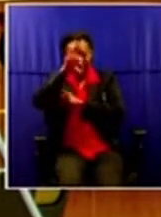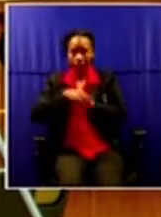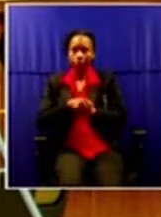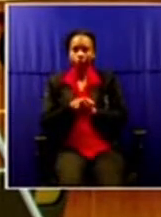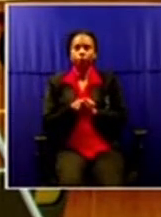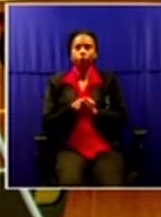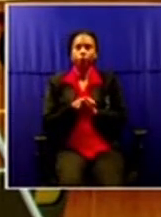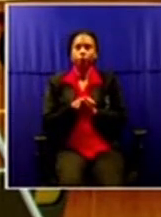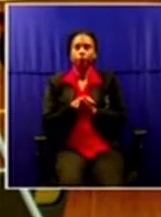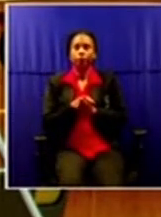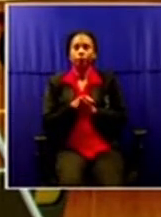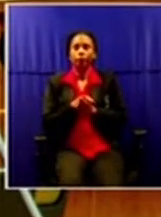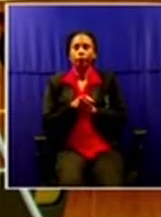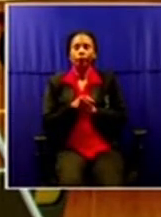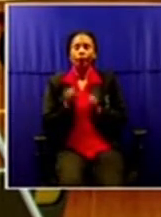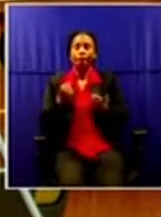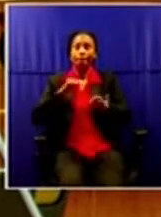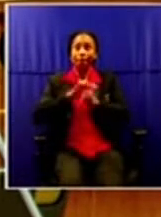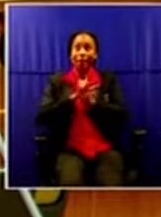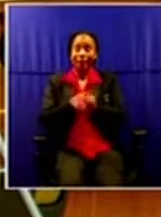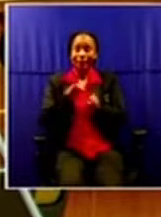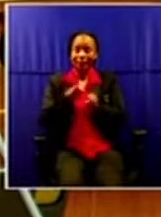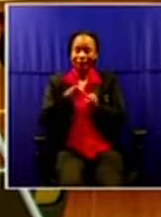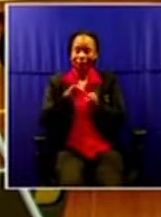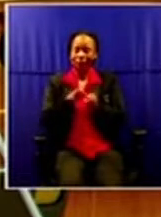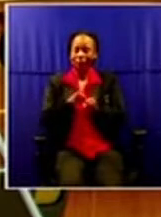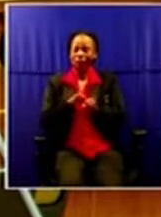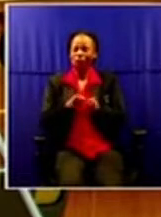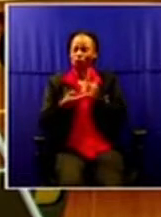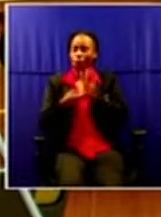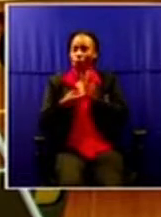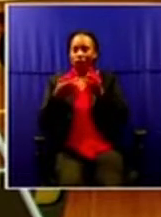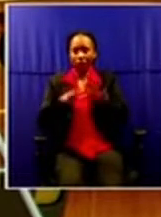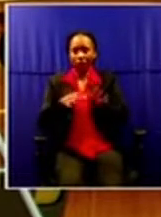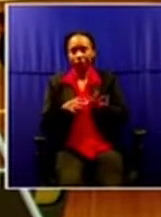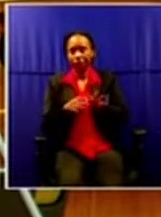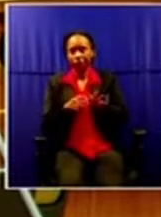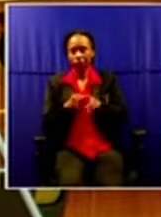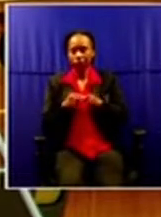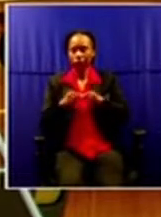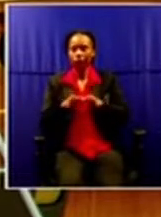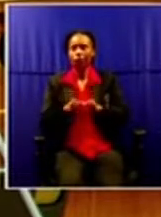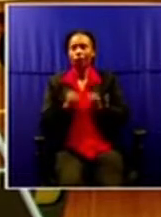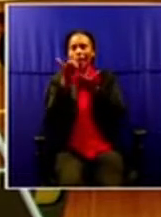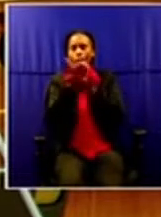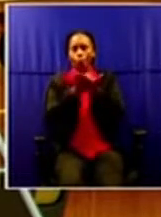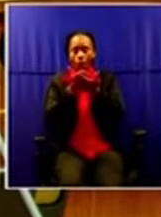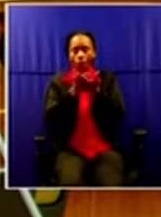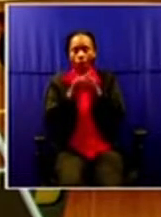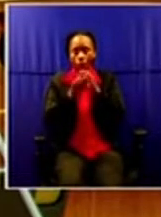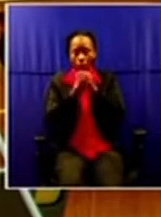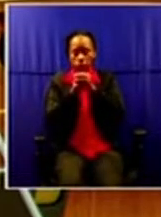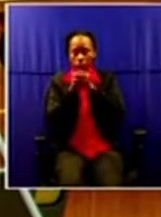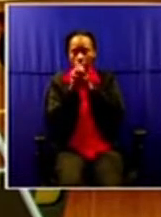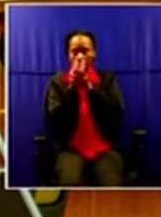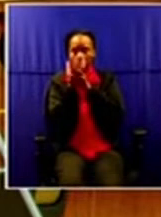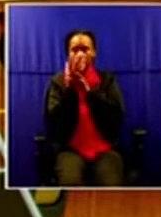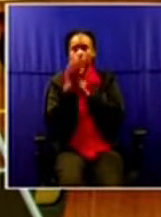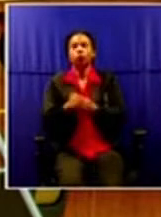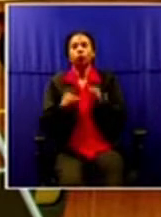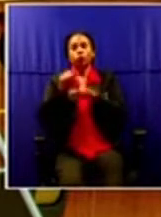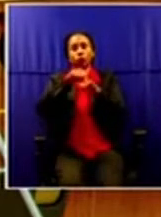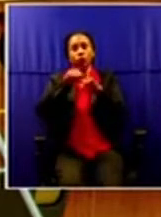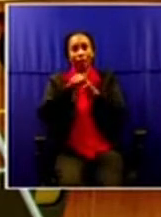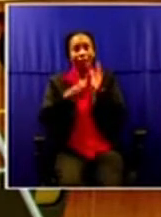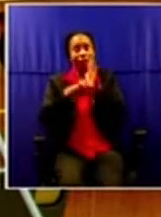has sharply demonstrated just how much economic growth and social development depend on